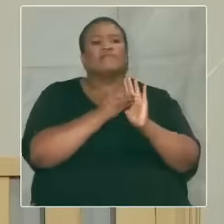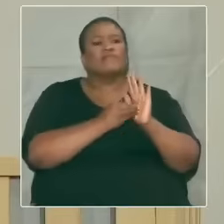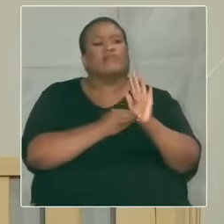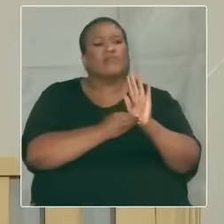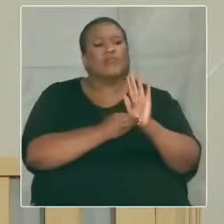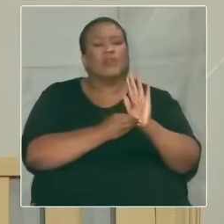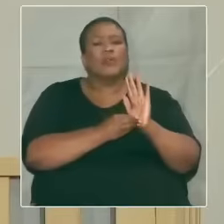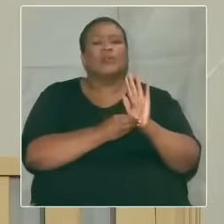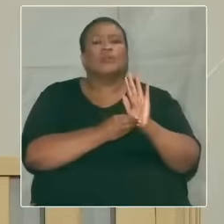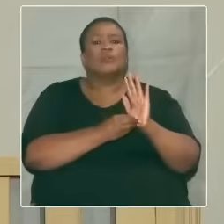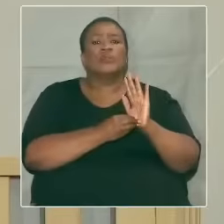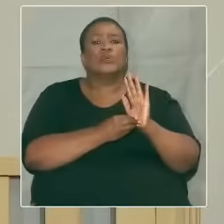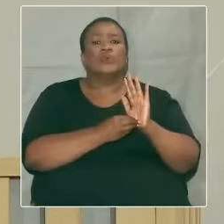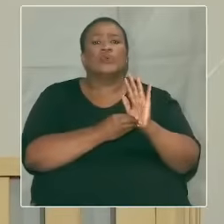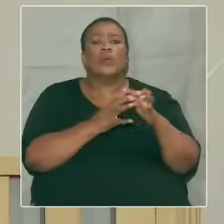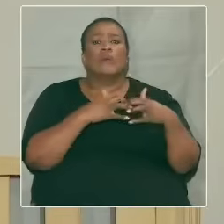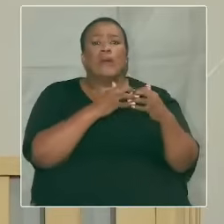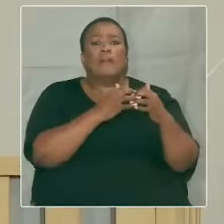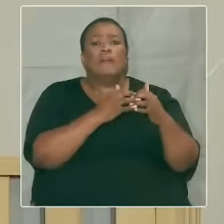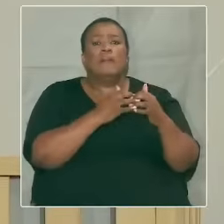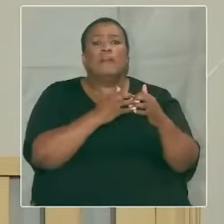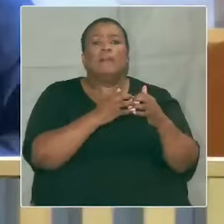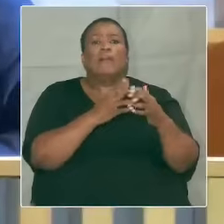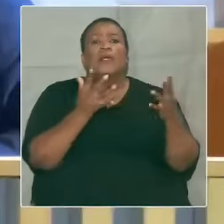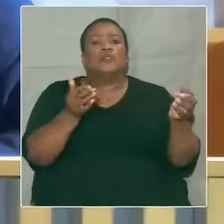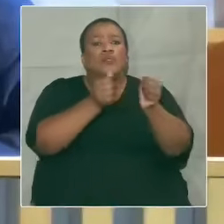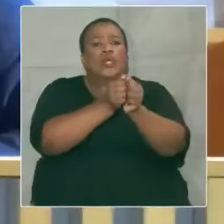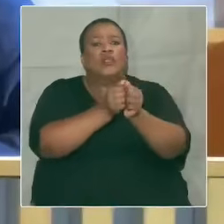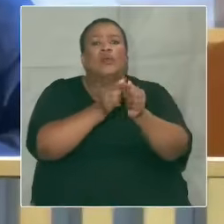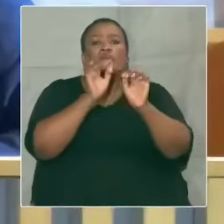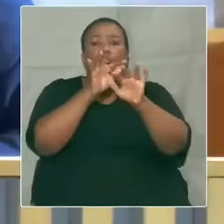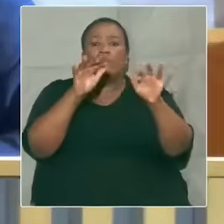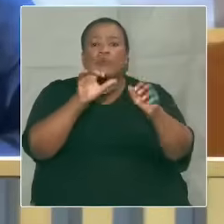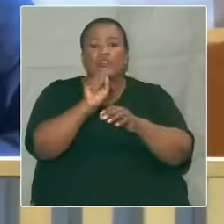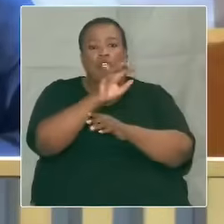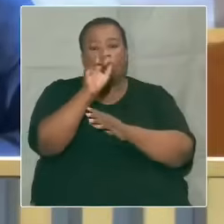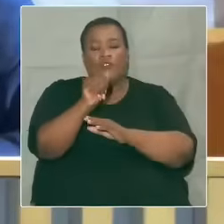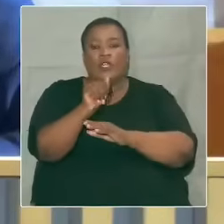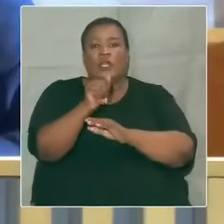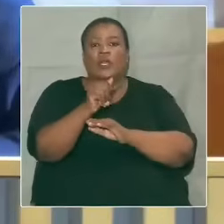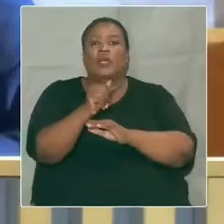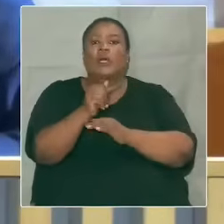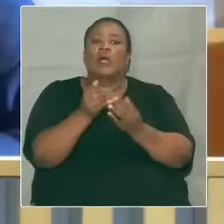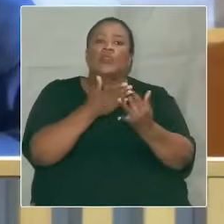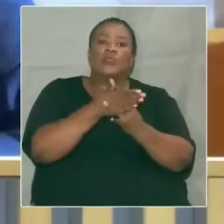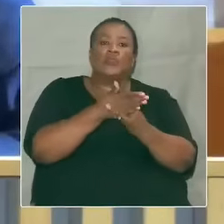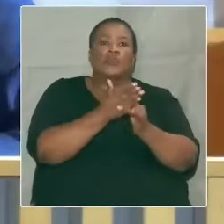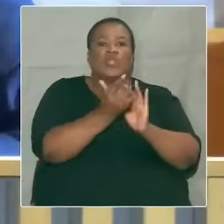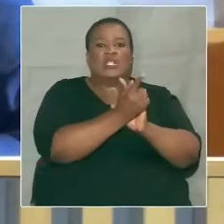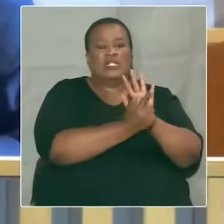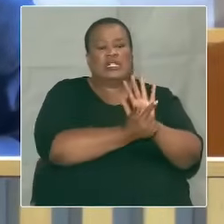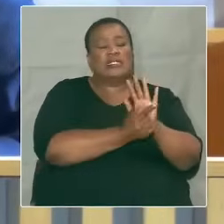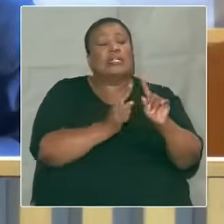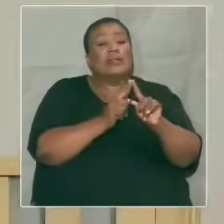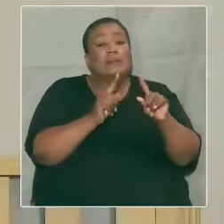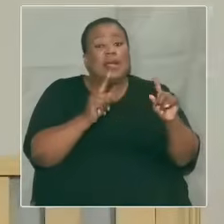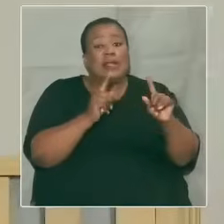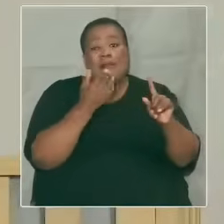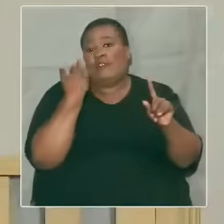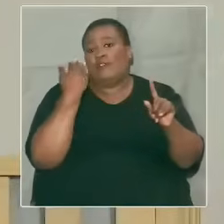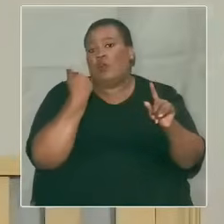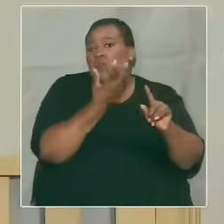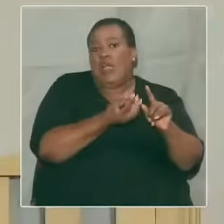South Africans, through legislation. And the national policy, yes, there was never one. There is one now